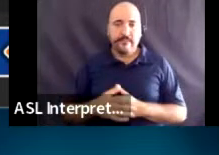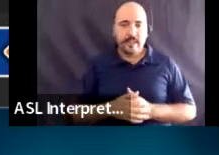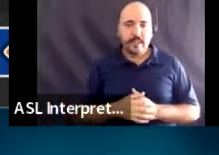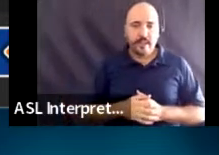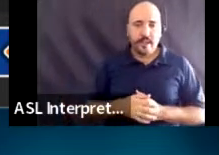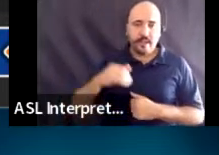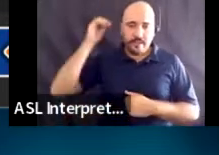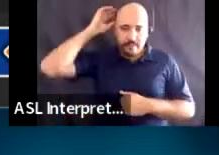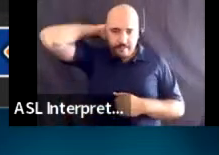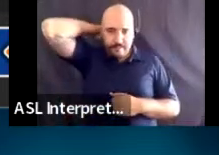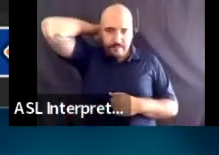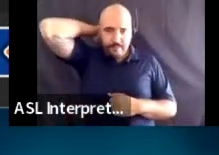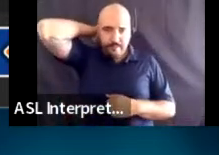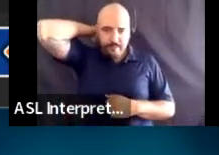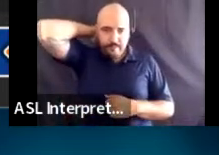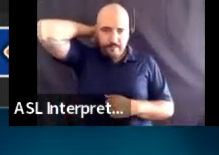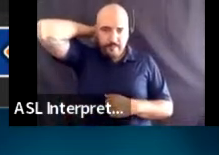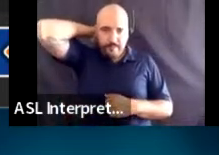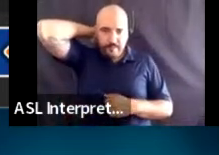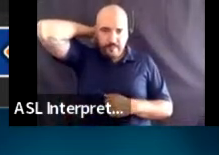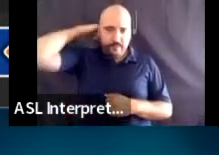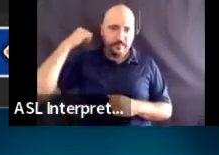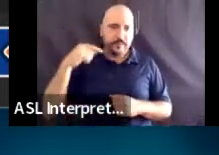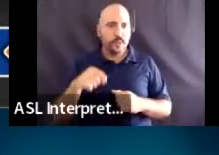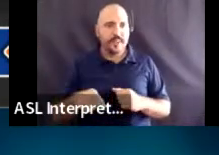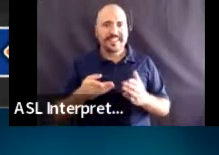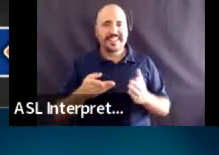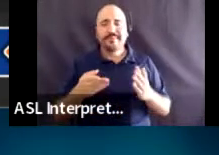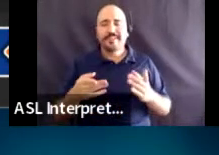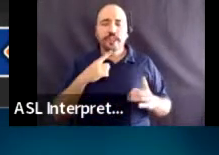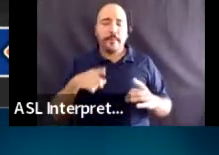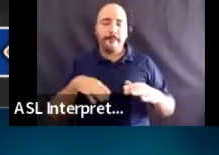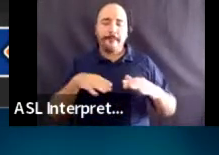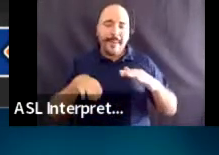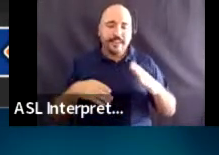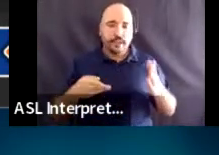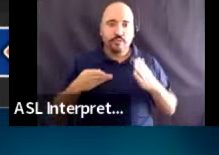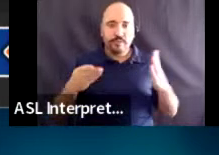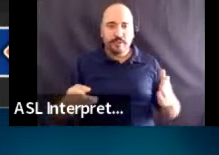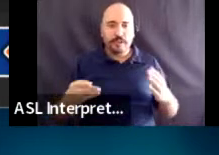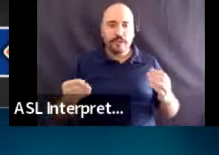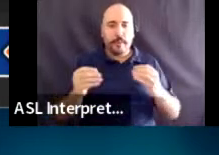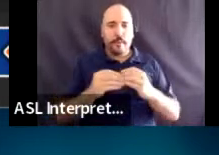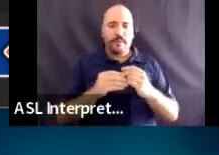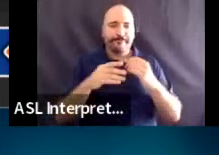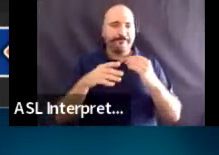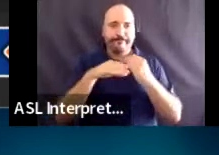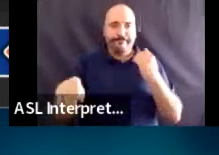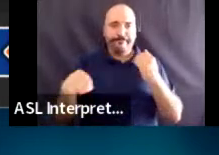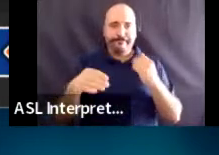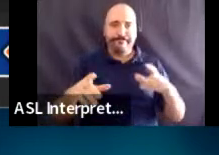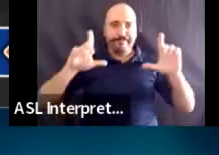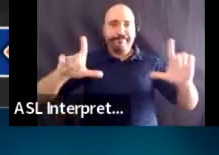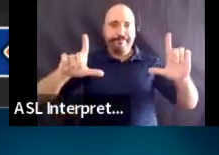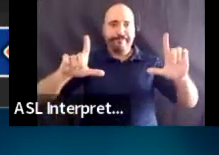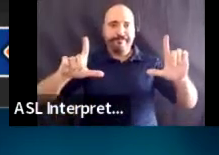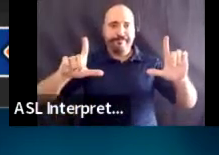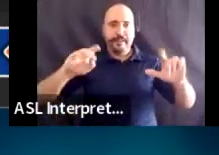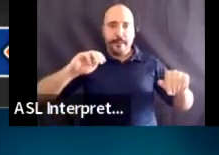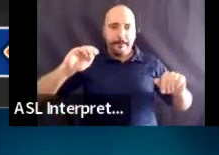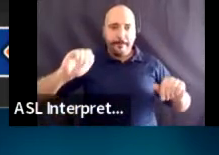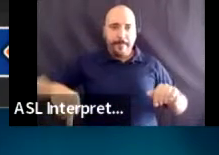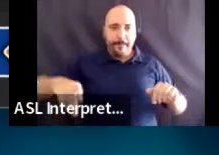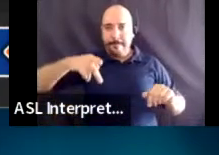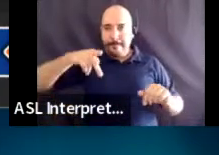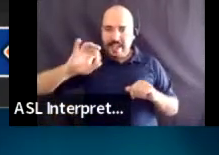So this section, we're going to talk about basic recommendations. So for stuff that is more static, so for instance, if you have a map in a